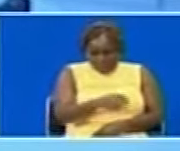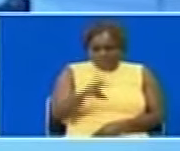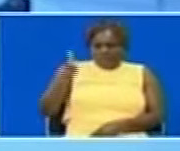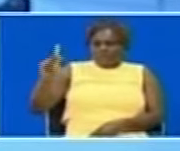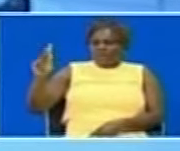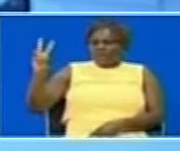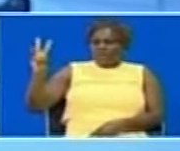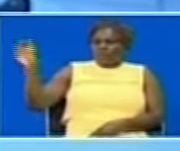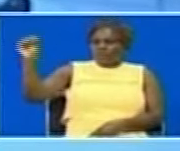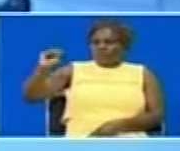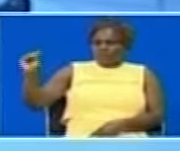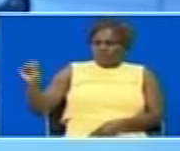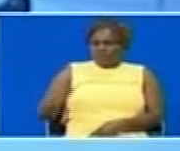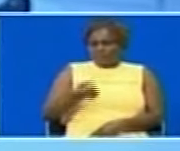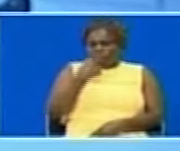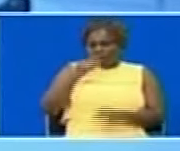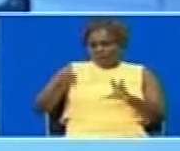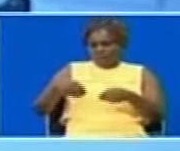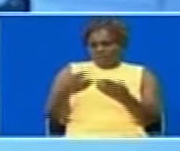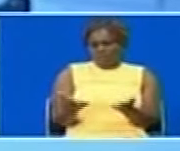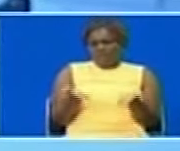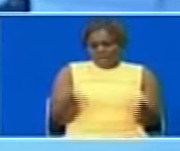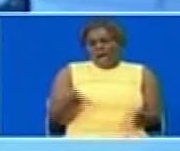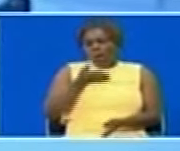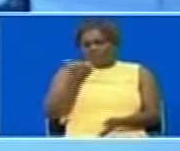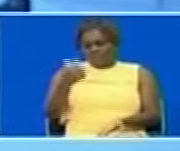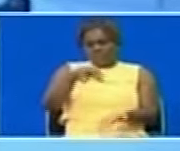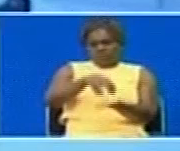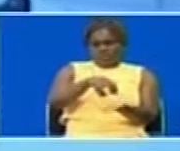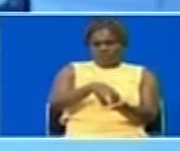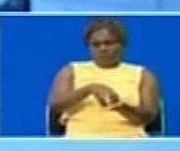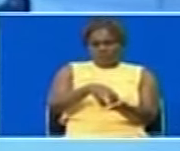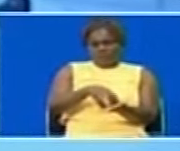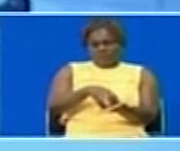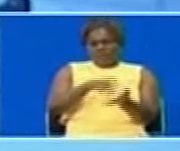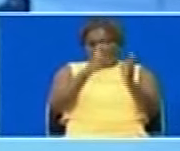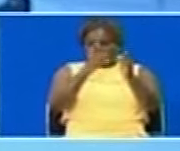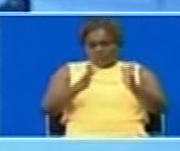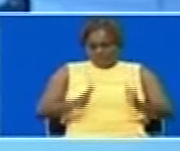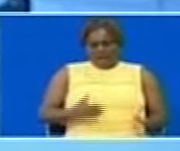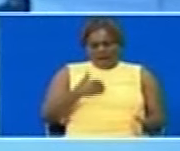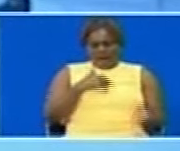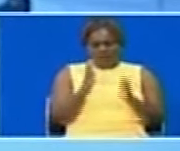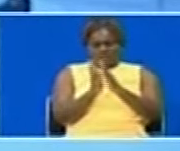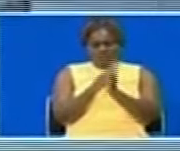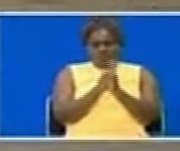KWS vets treated him at Amboseli and is much better now. Dorcas Wangira has the story.